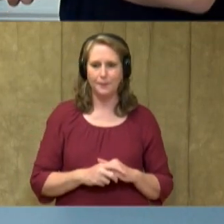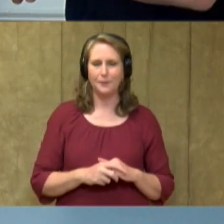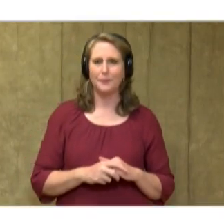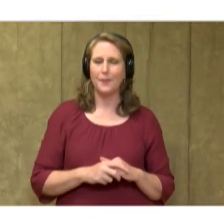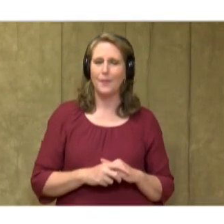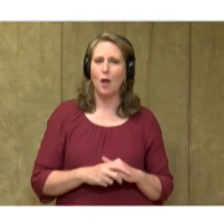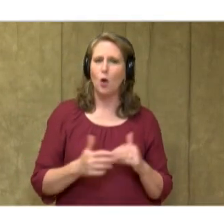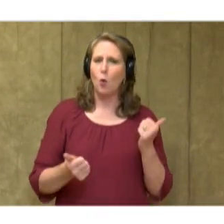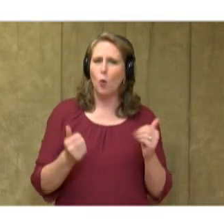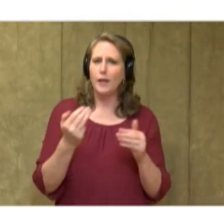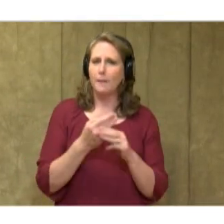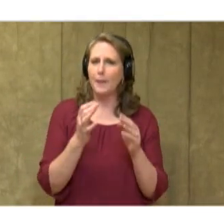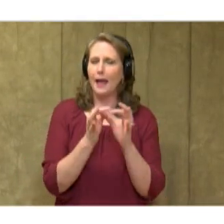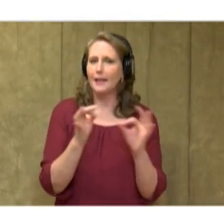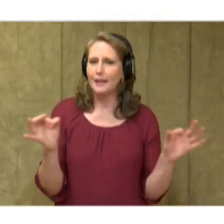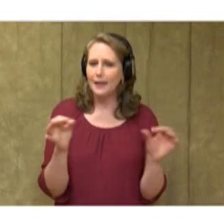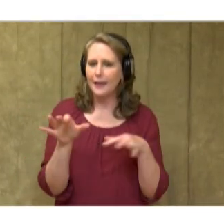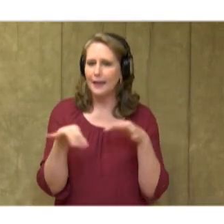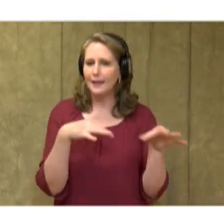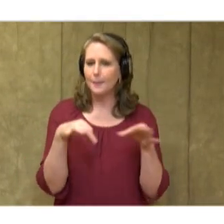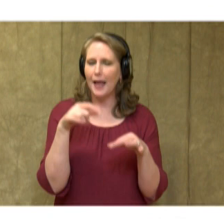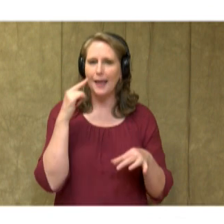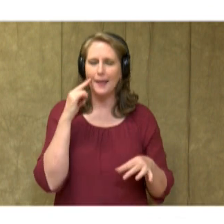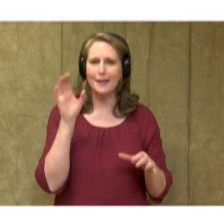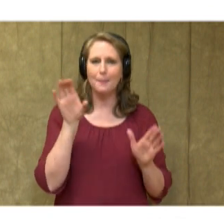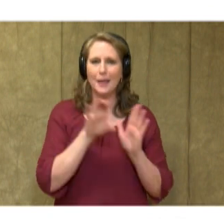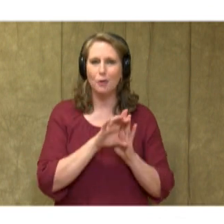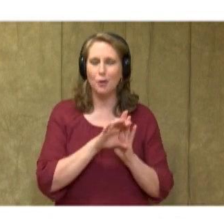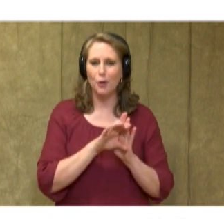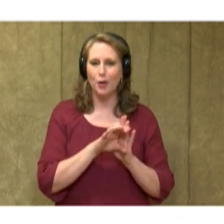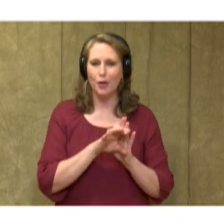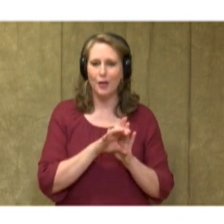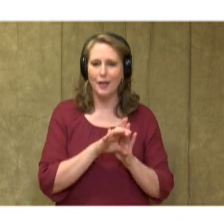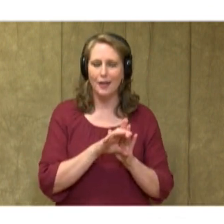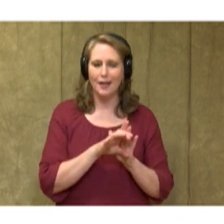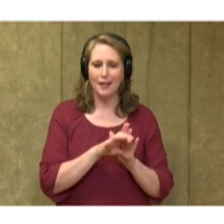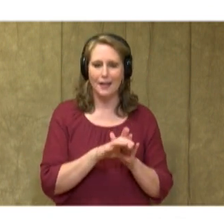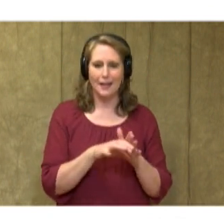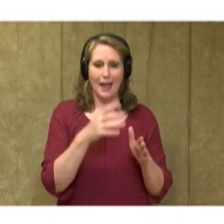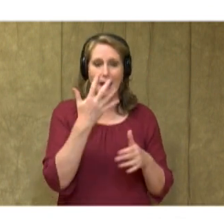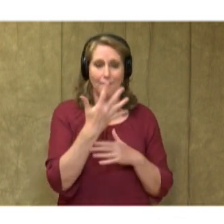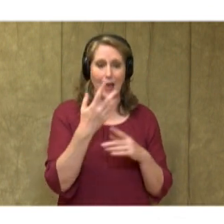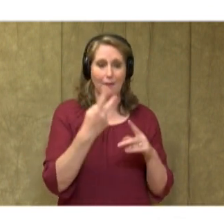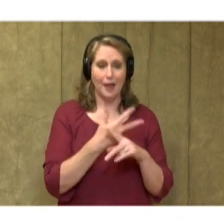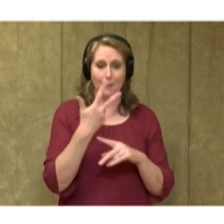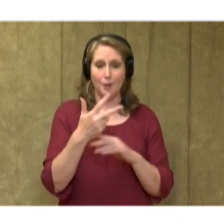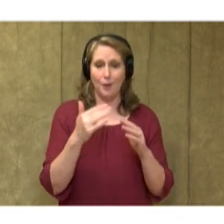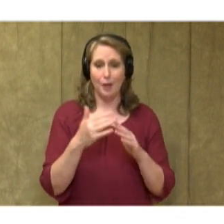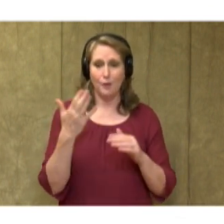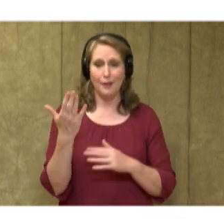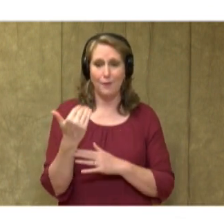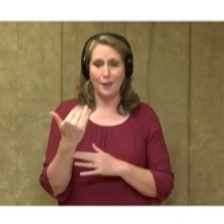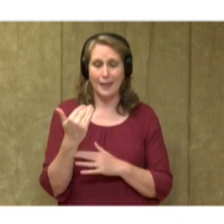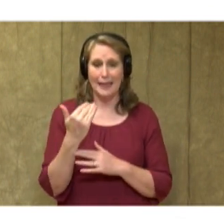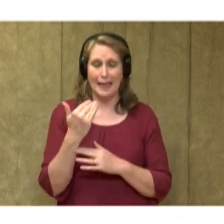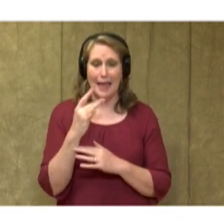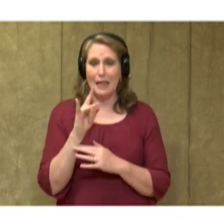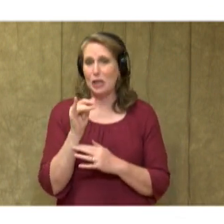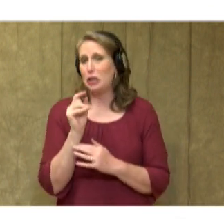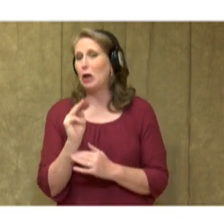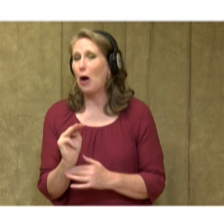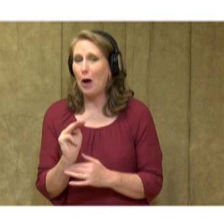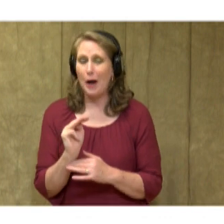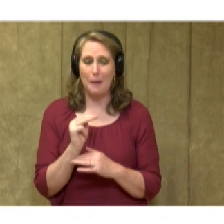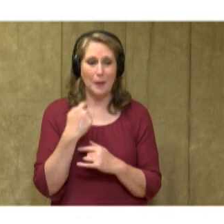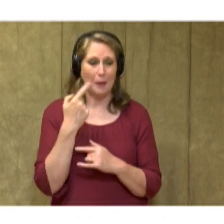What equation describes this scrumptious treat? 5 times 3 is 15. They look yummy